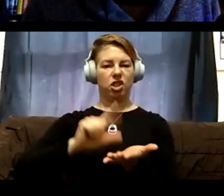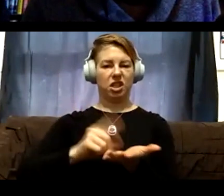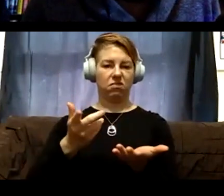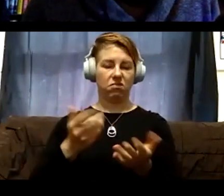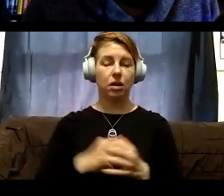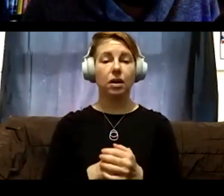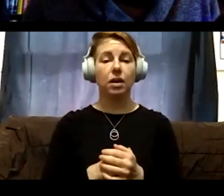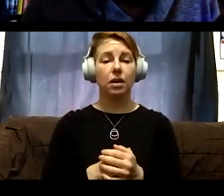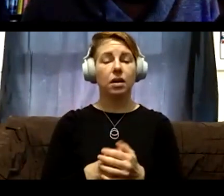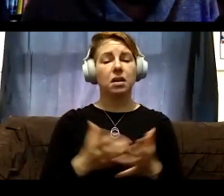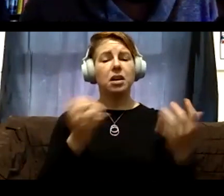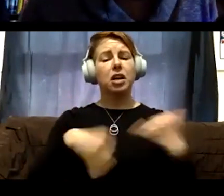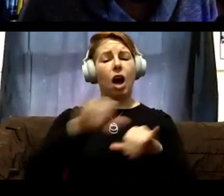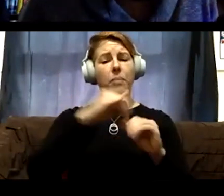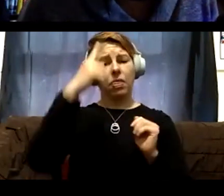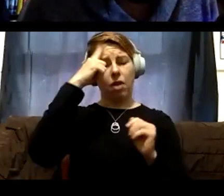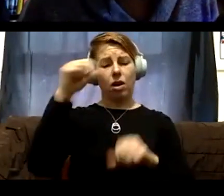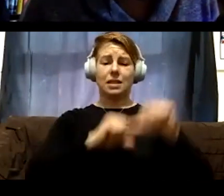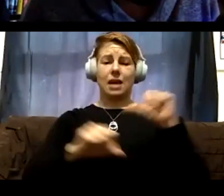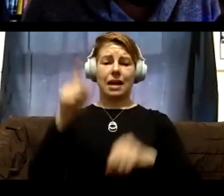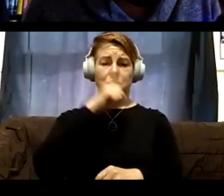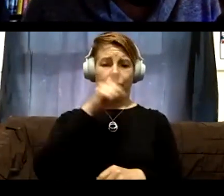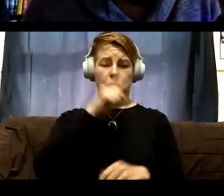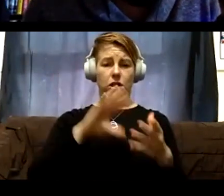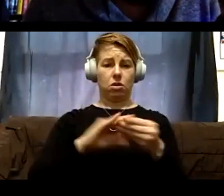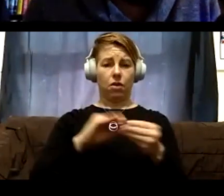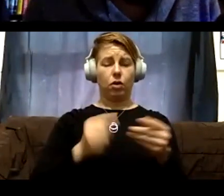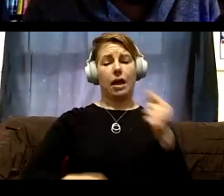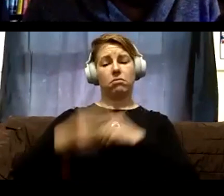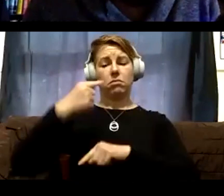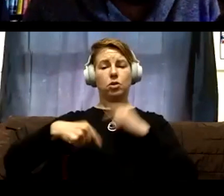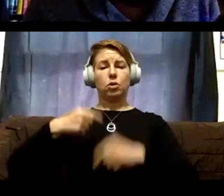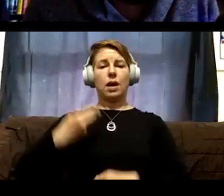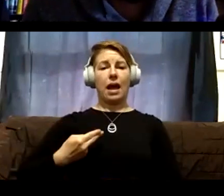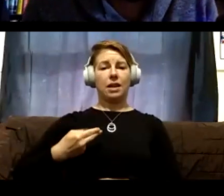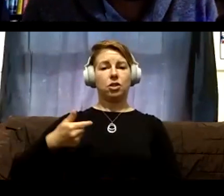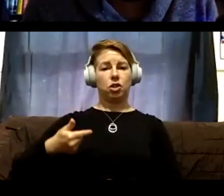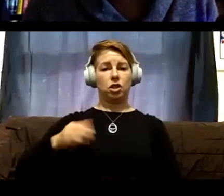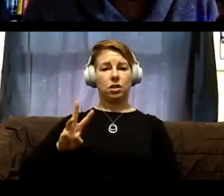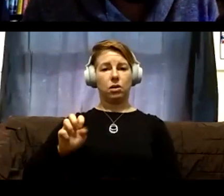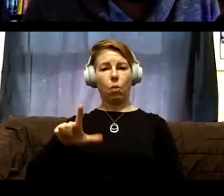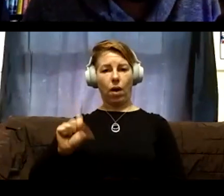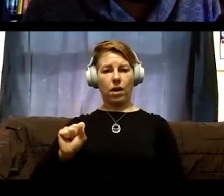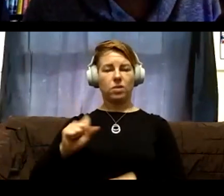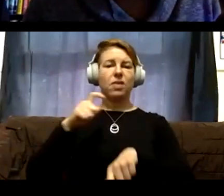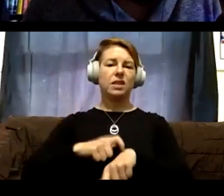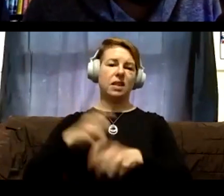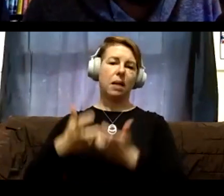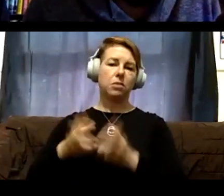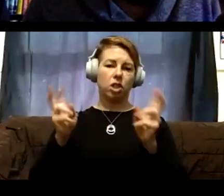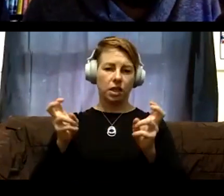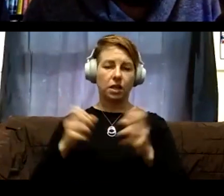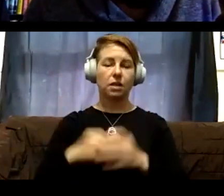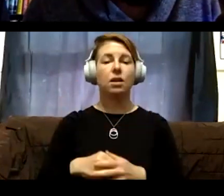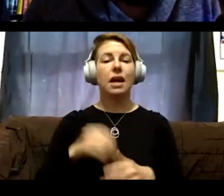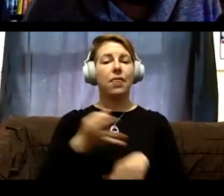fiction novel, as it's known today, can be traced back to H.G. Wells with The Time Machine in 1895 and The Island of Dr.